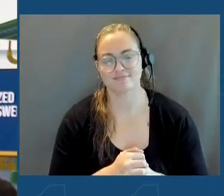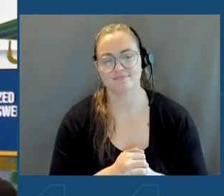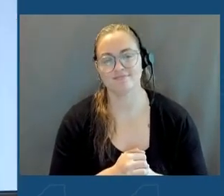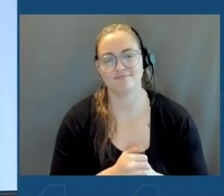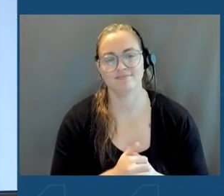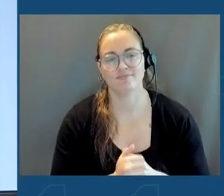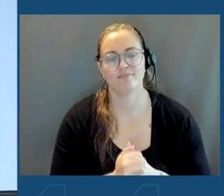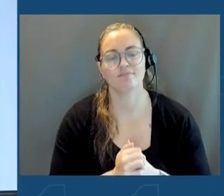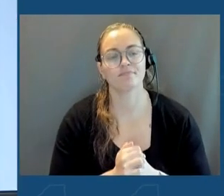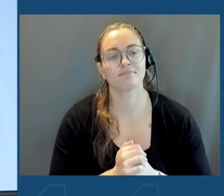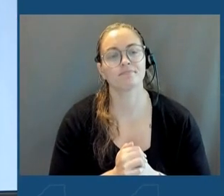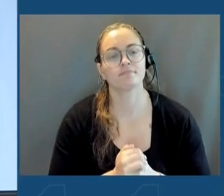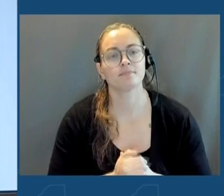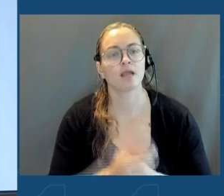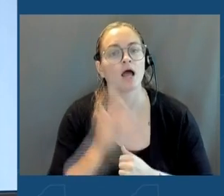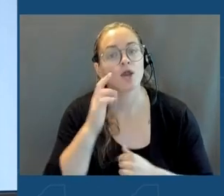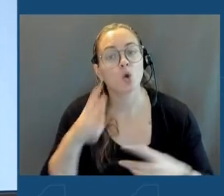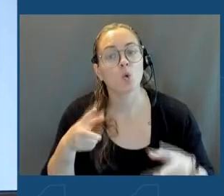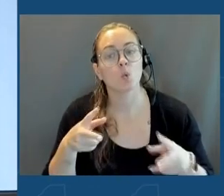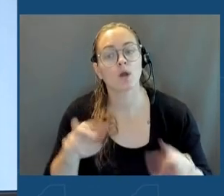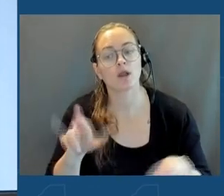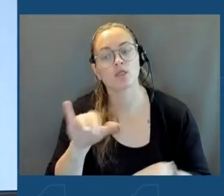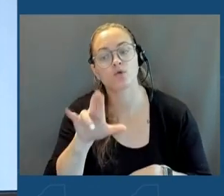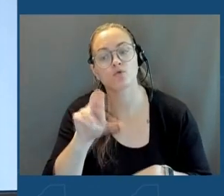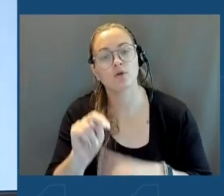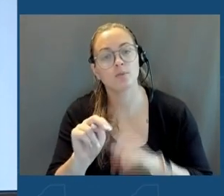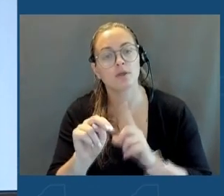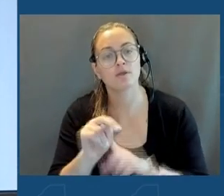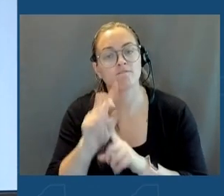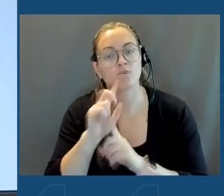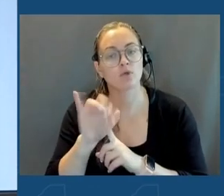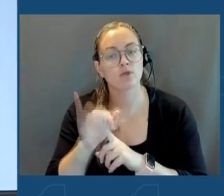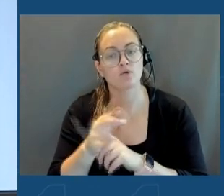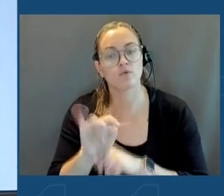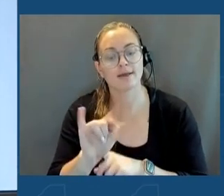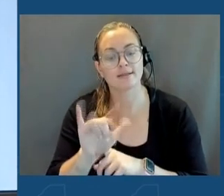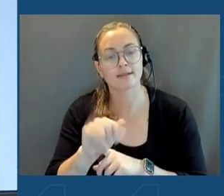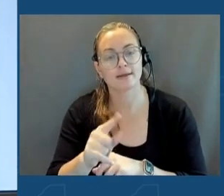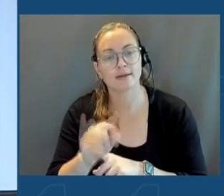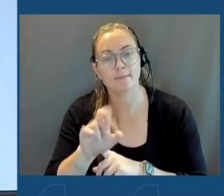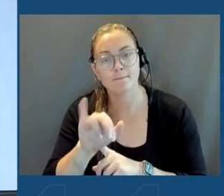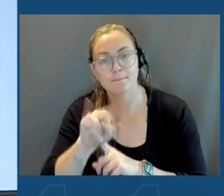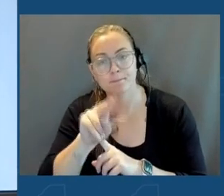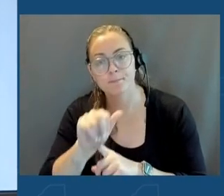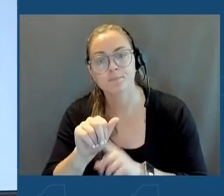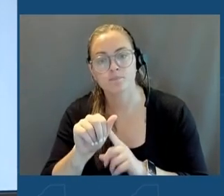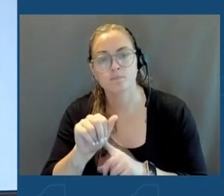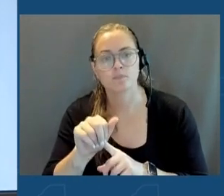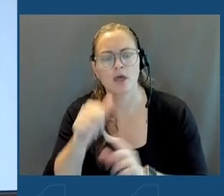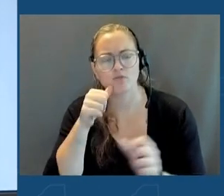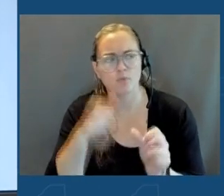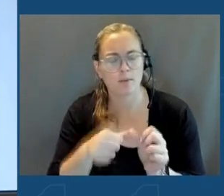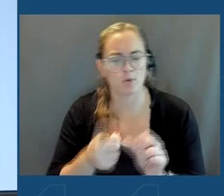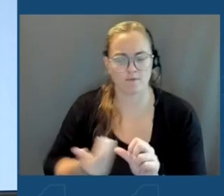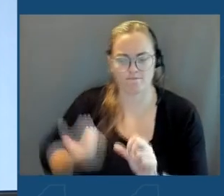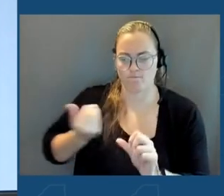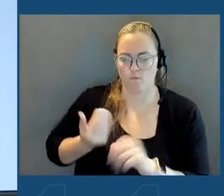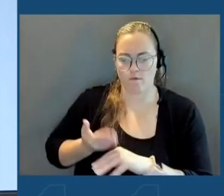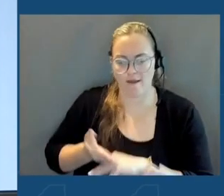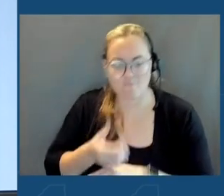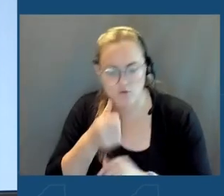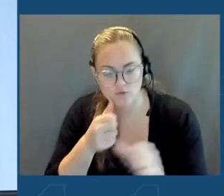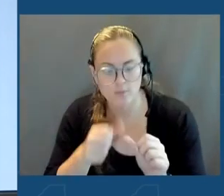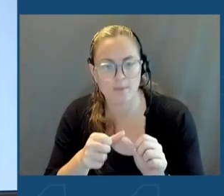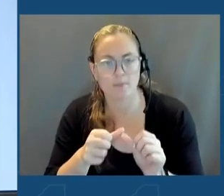I remember cutting the ribbon at Wright's Landing Marina. I remember the before and the after, and I also remember the